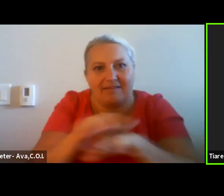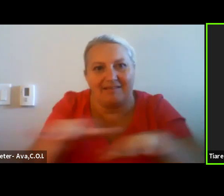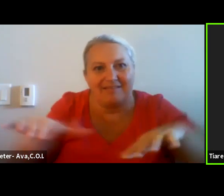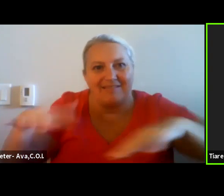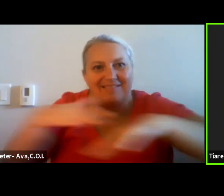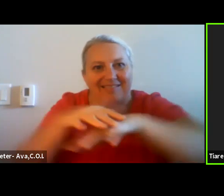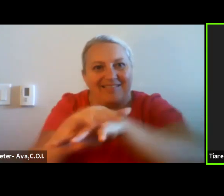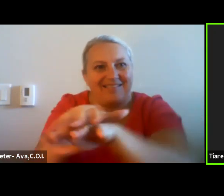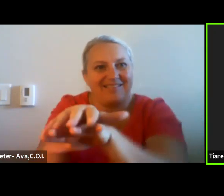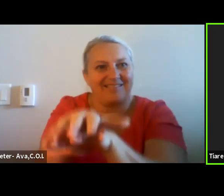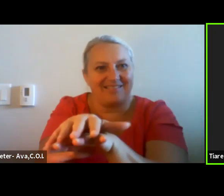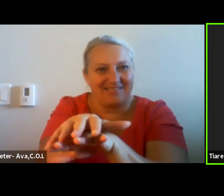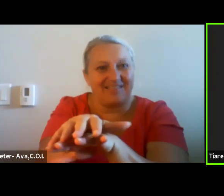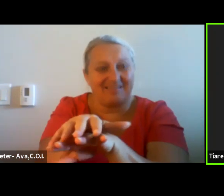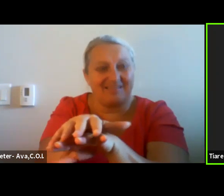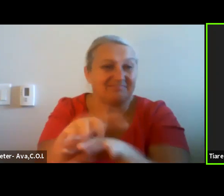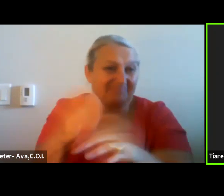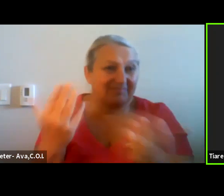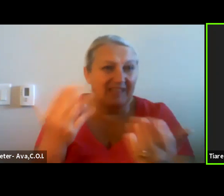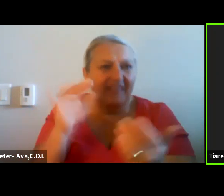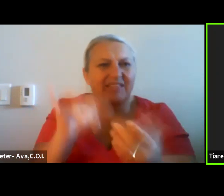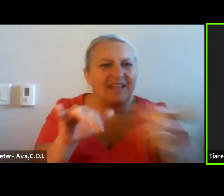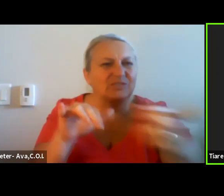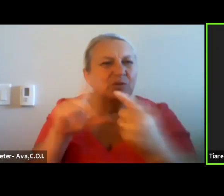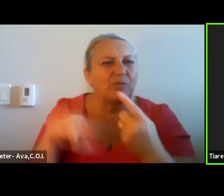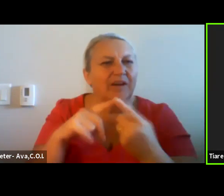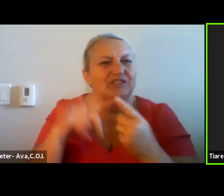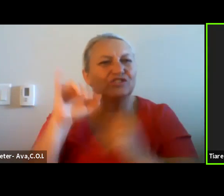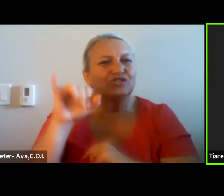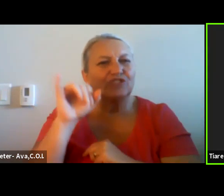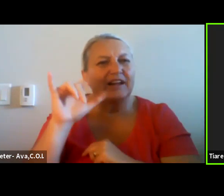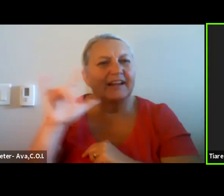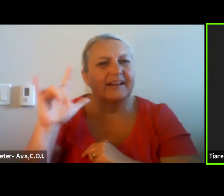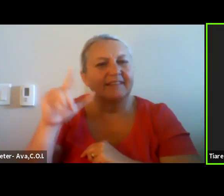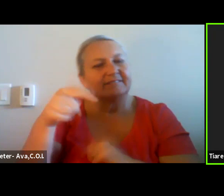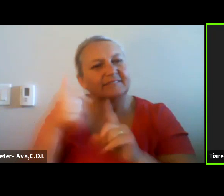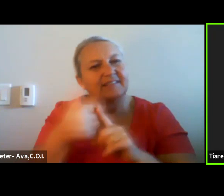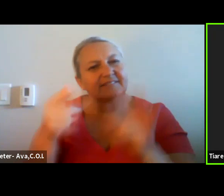And this was when Jill was telling the story of how